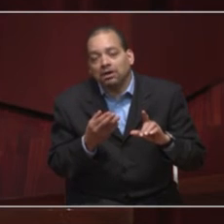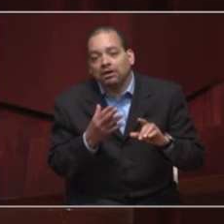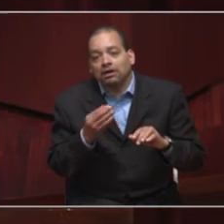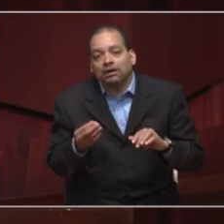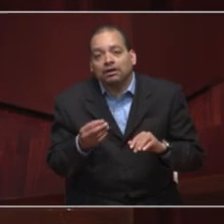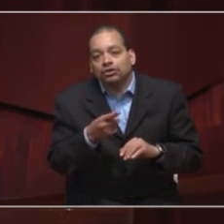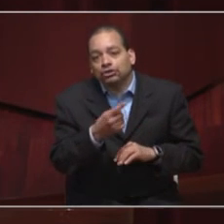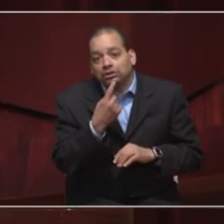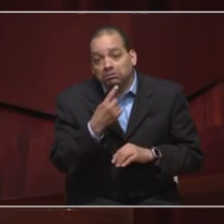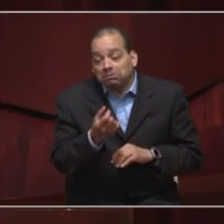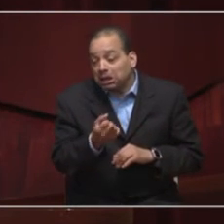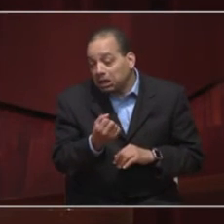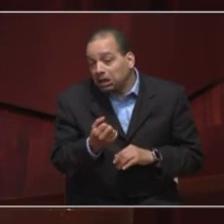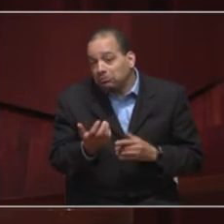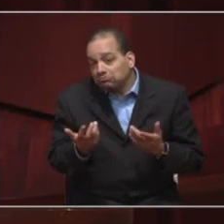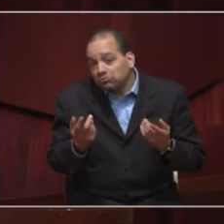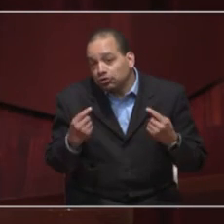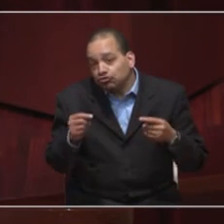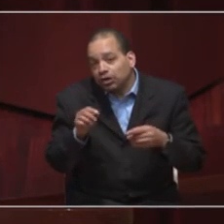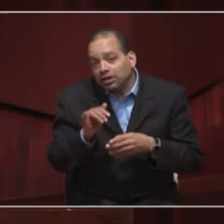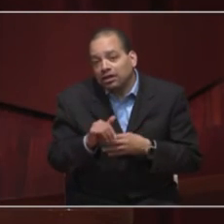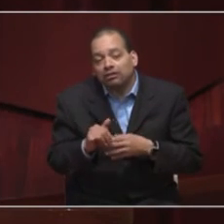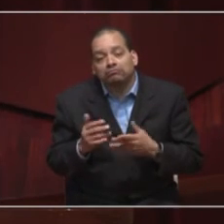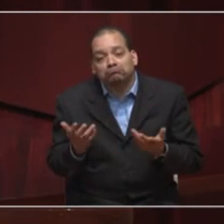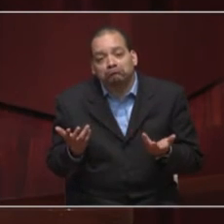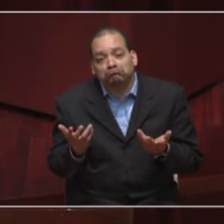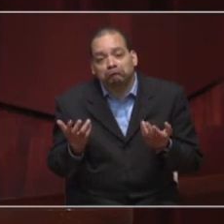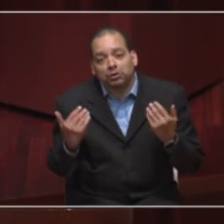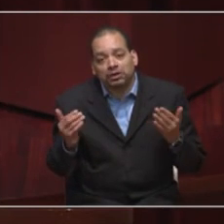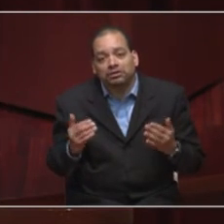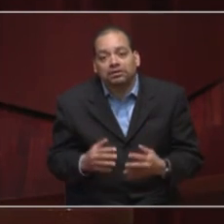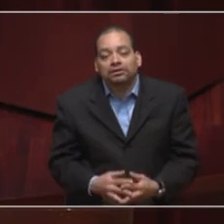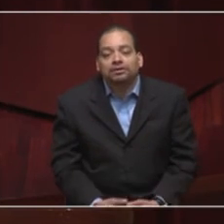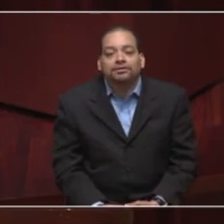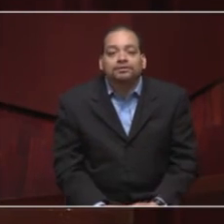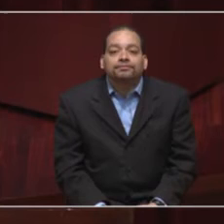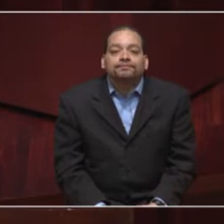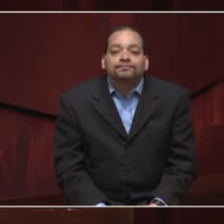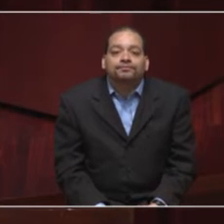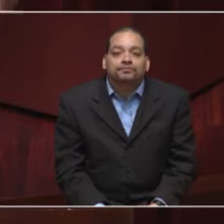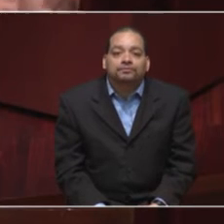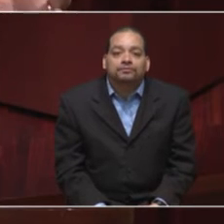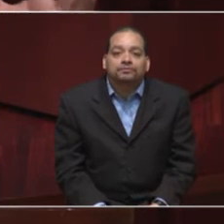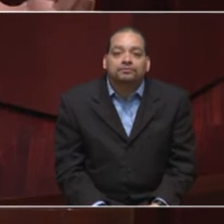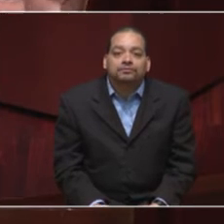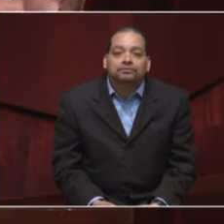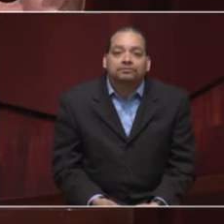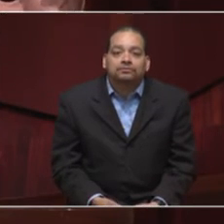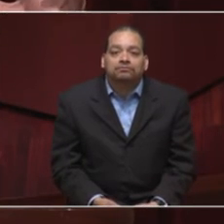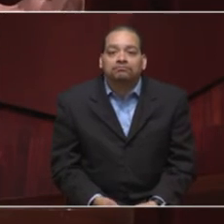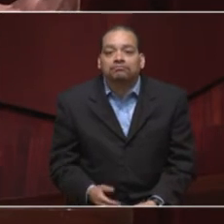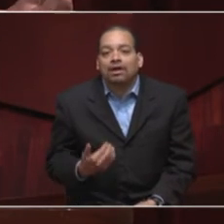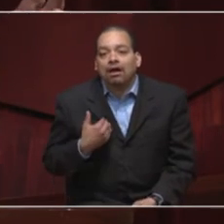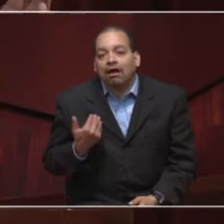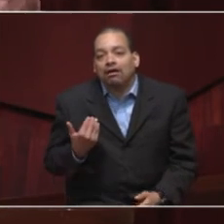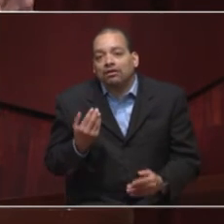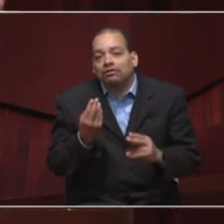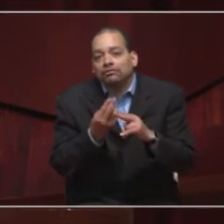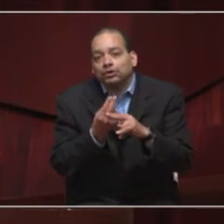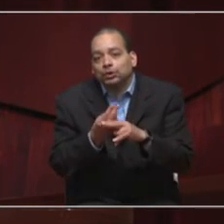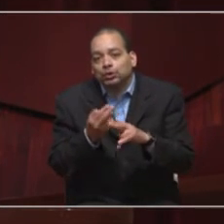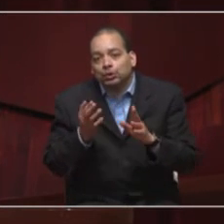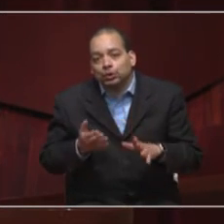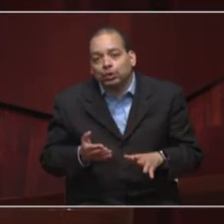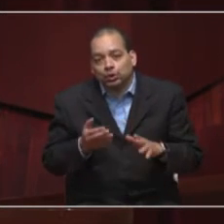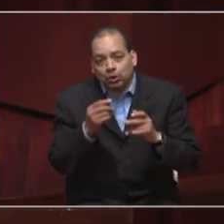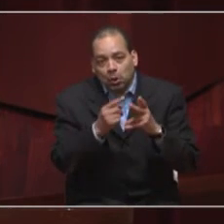she said, yeah, well, let's try it. Let's give it a go. So what we did is we took all the existing users